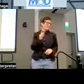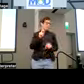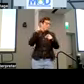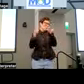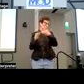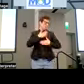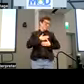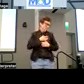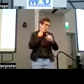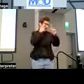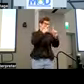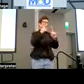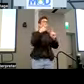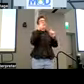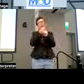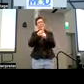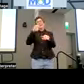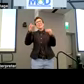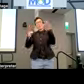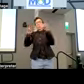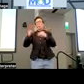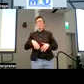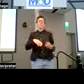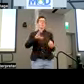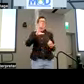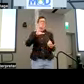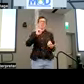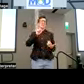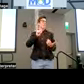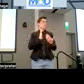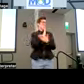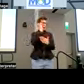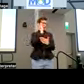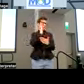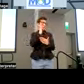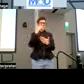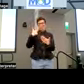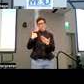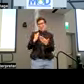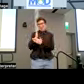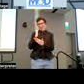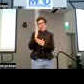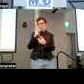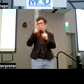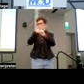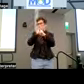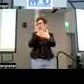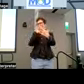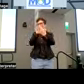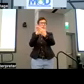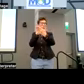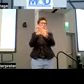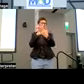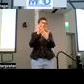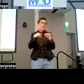court, but the civil rights demands the right to file lawsuits. Lawsuits are very important, ethical lawsuits